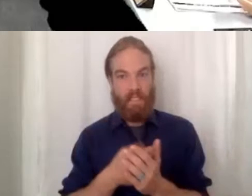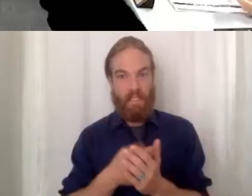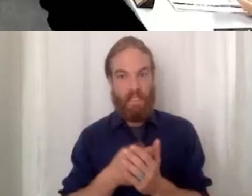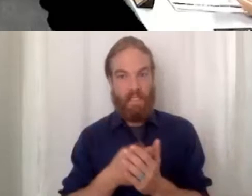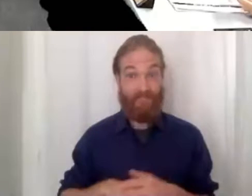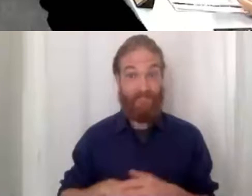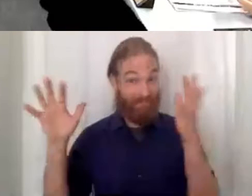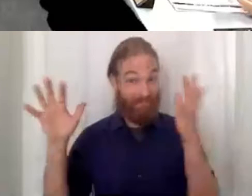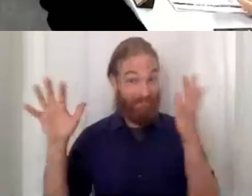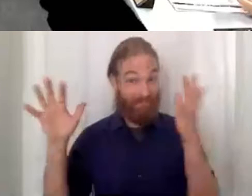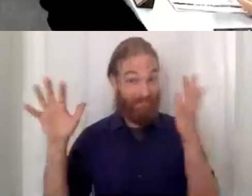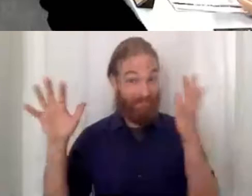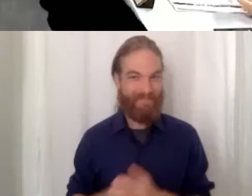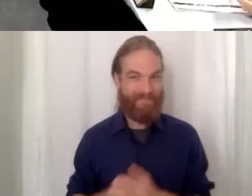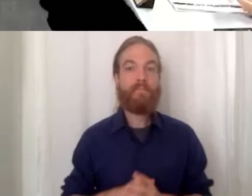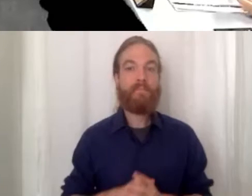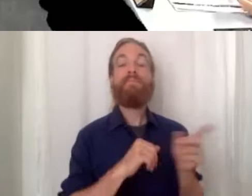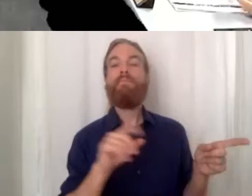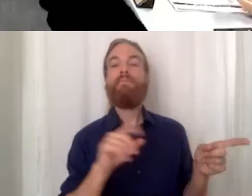Samantha. Lori, do you want to lead on this one?